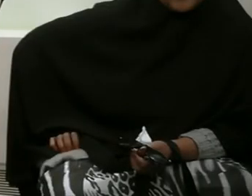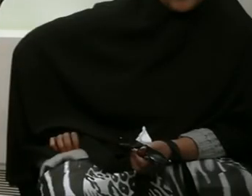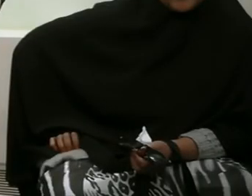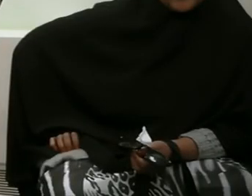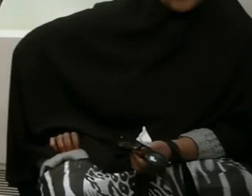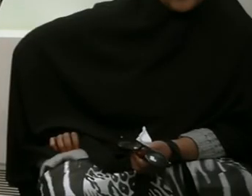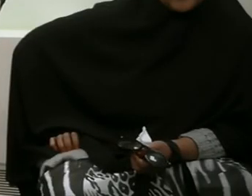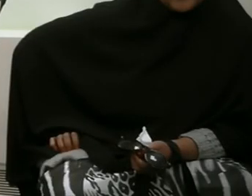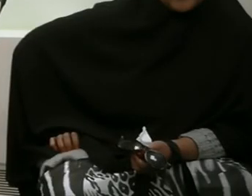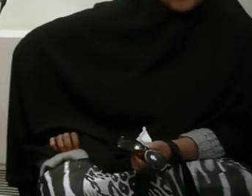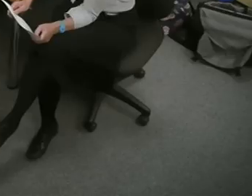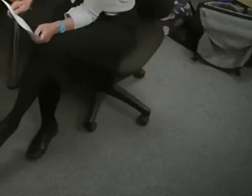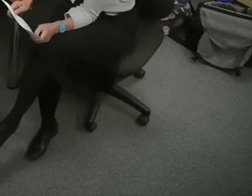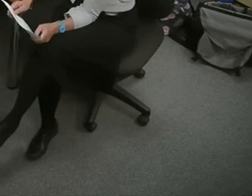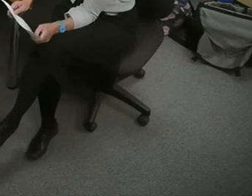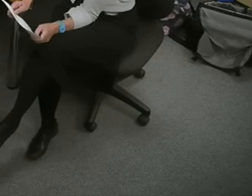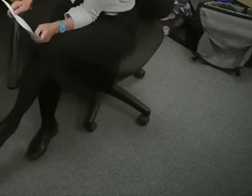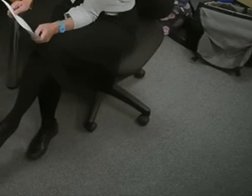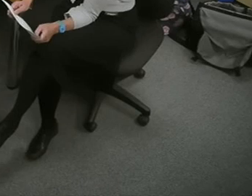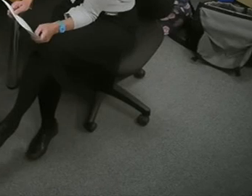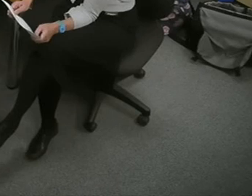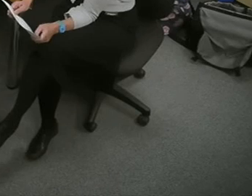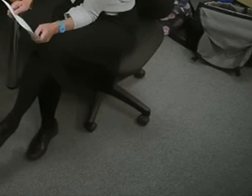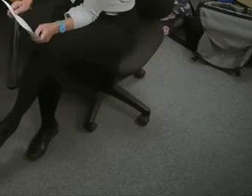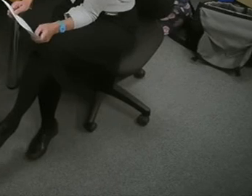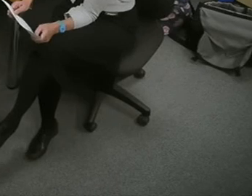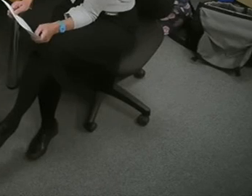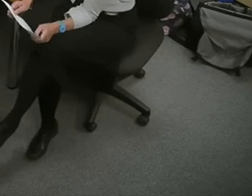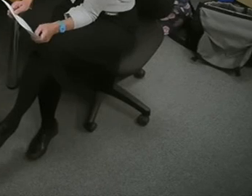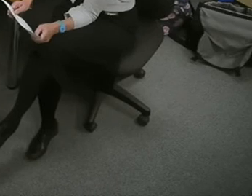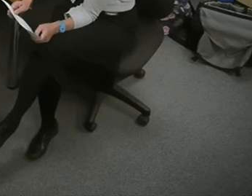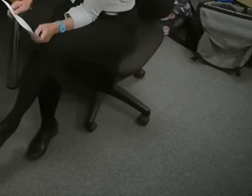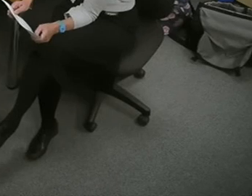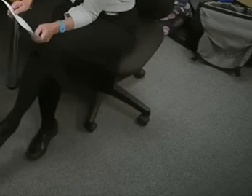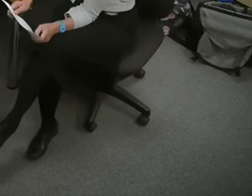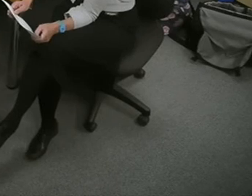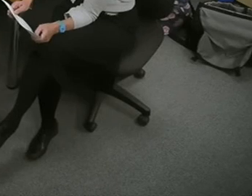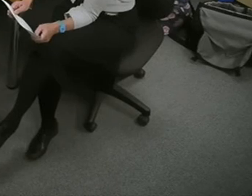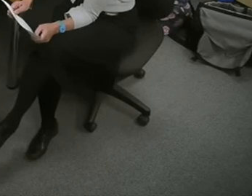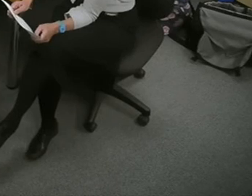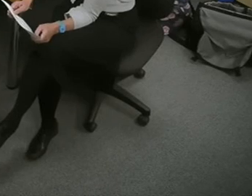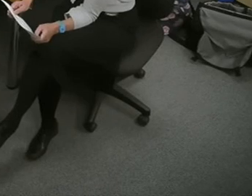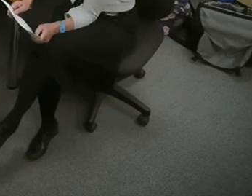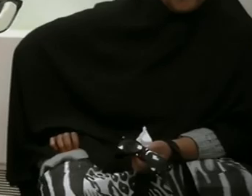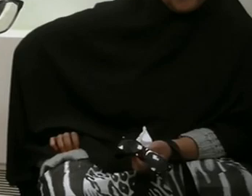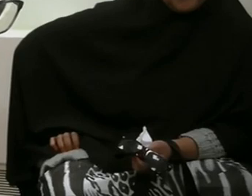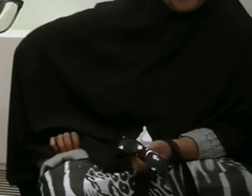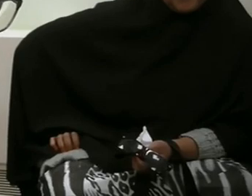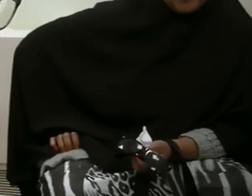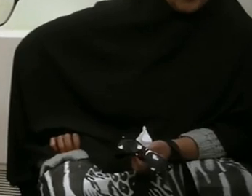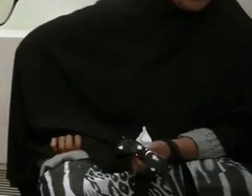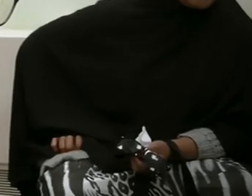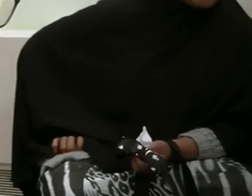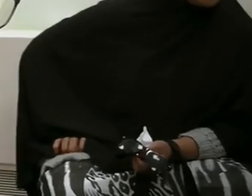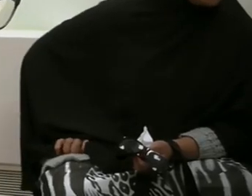You've got a bit to deal with, haven't you? Mm. All right, you okay? You feeling okay? You a bit down in the dumps? Sort of. Worried about